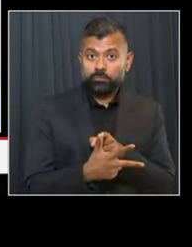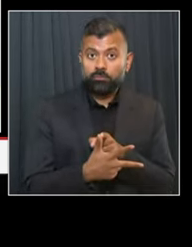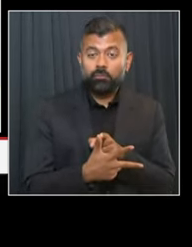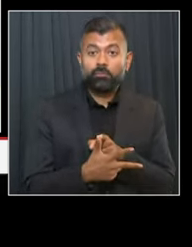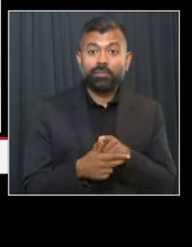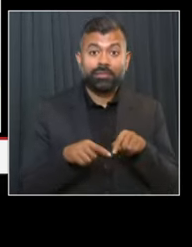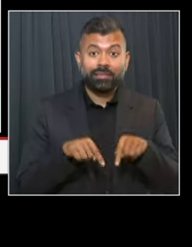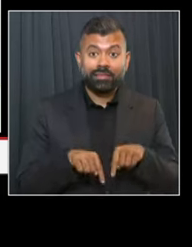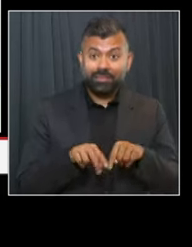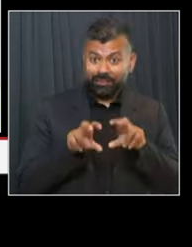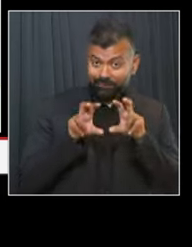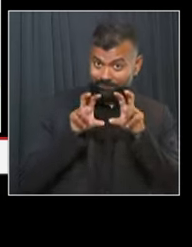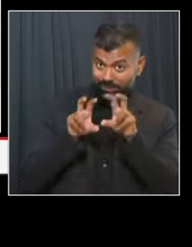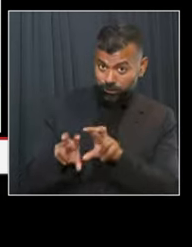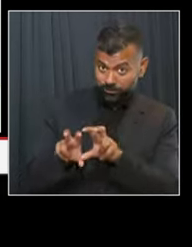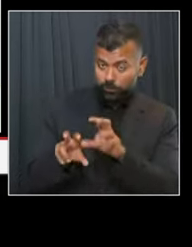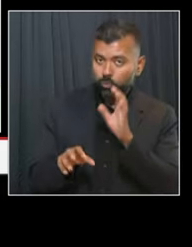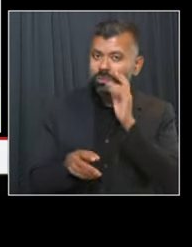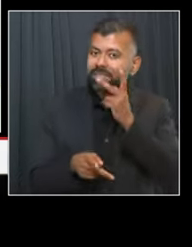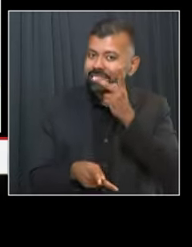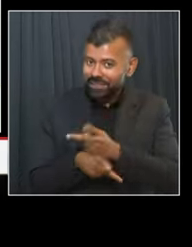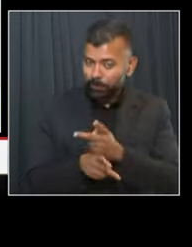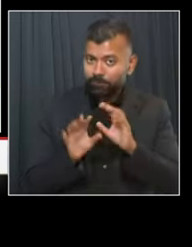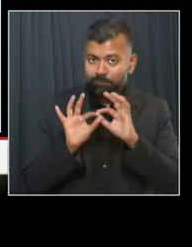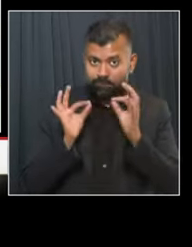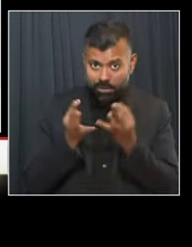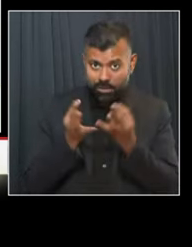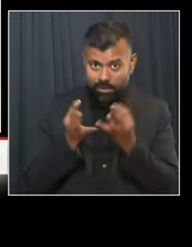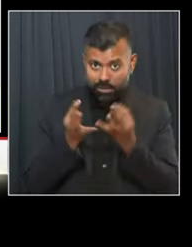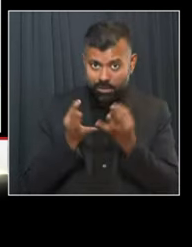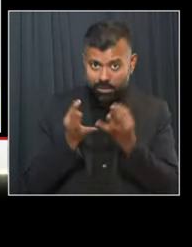in DC and attract new residents?